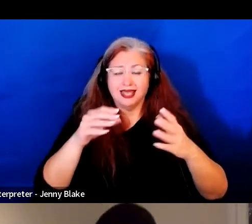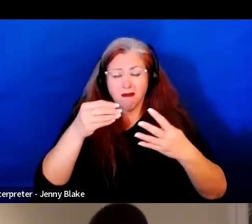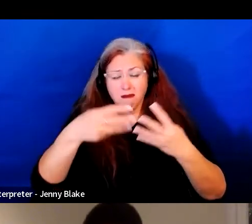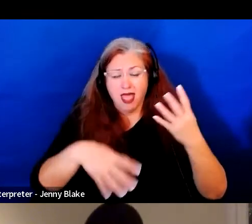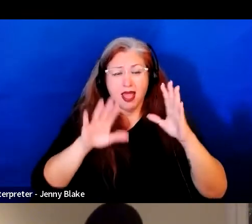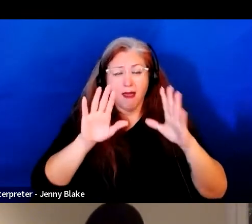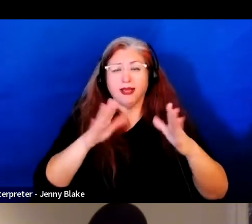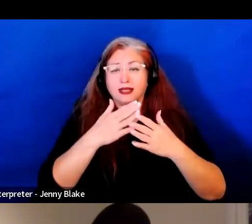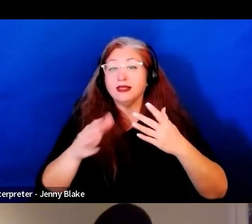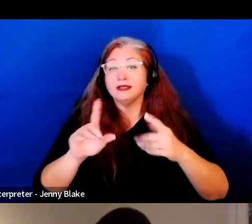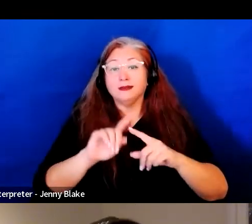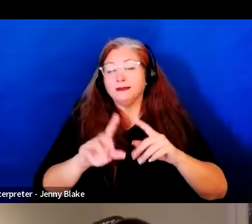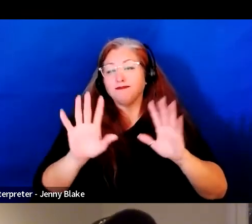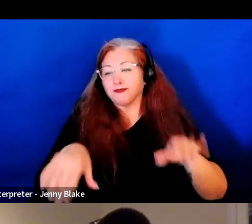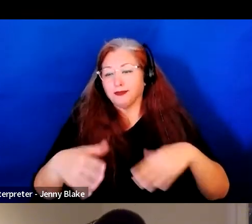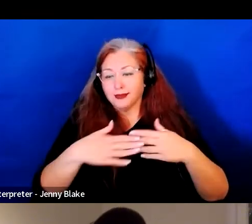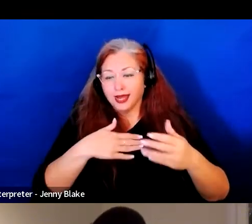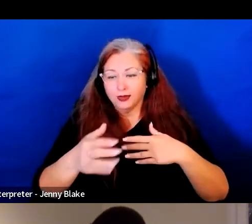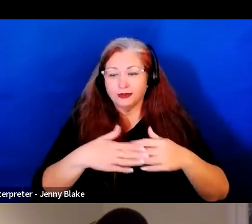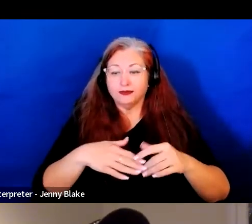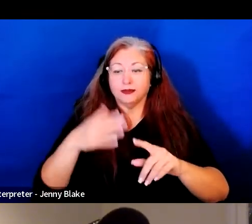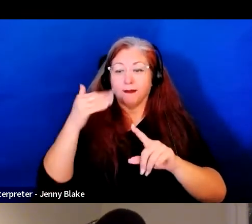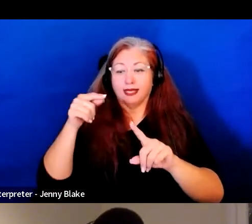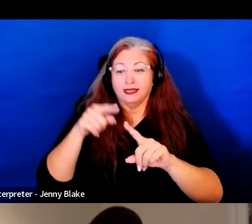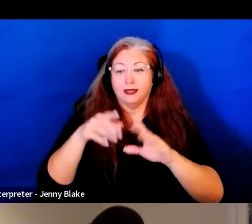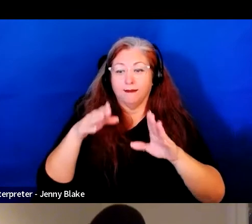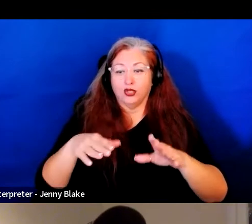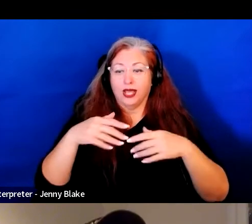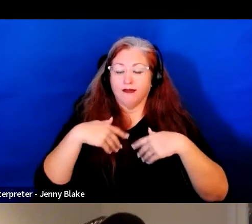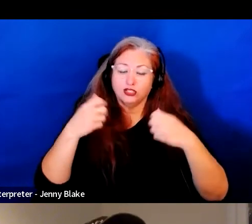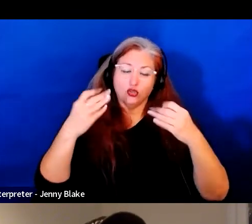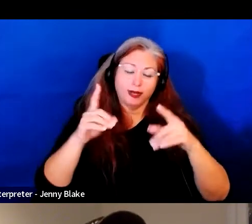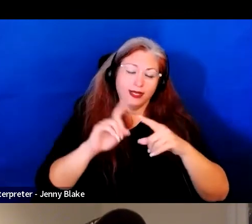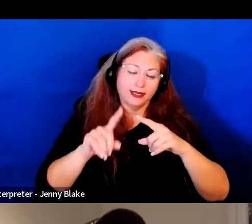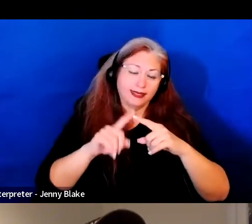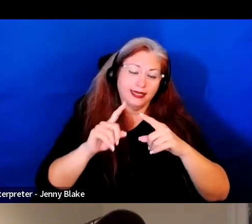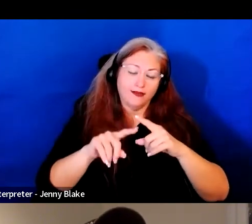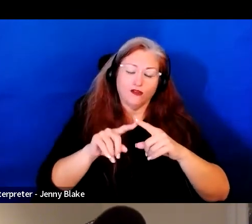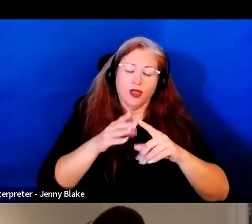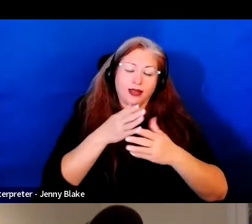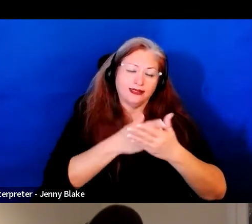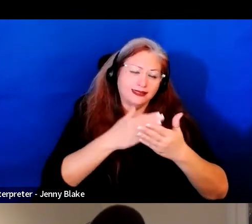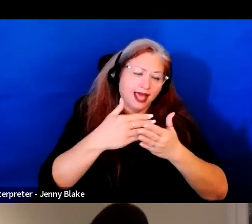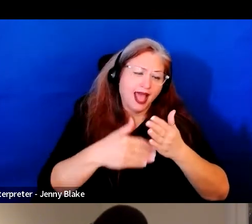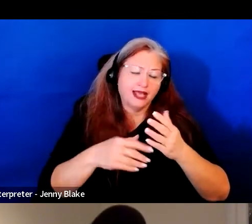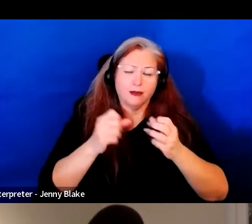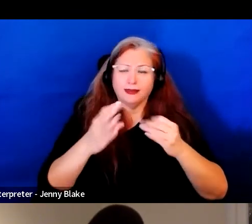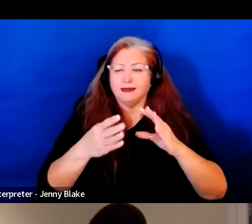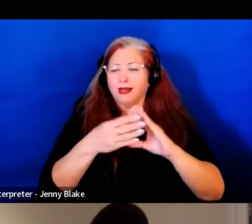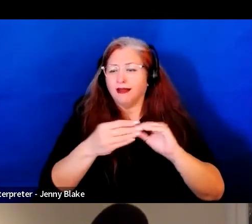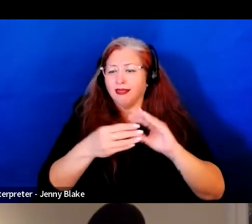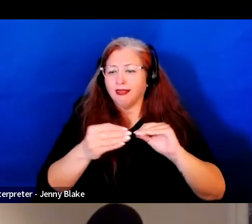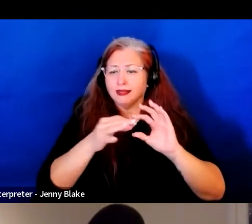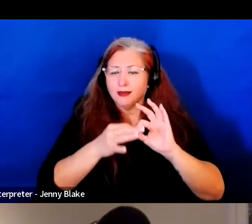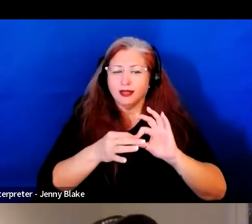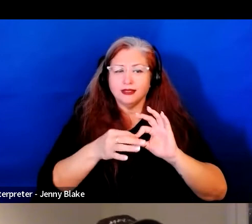But anyway, so because this person was so multifaceted, and there's so many different things that you could say about them, there were,